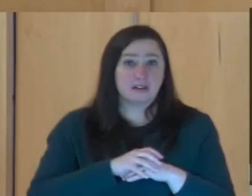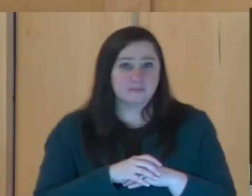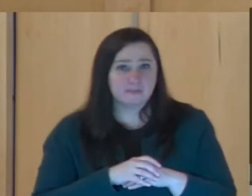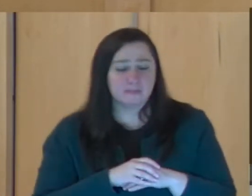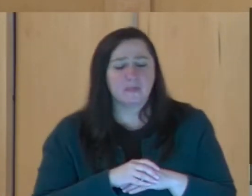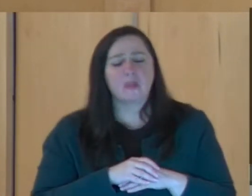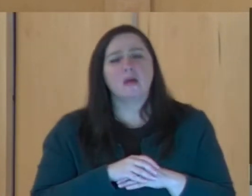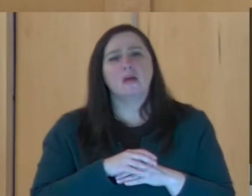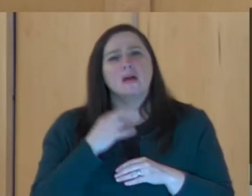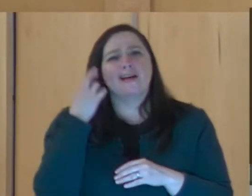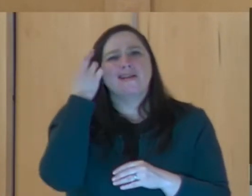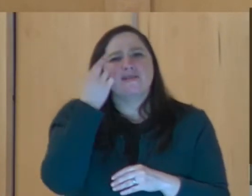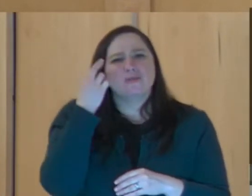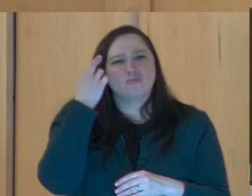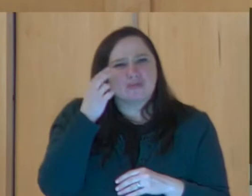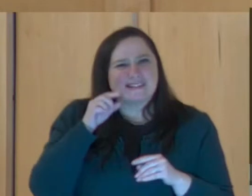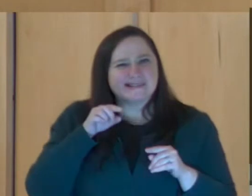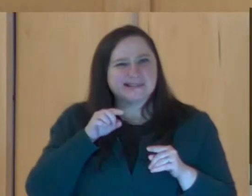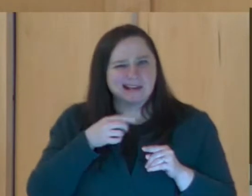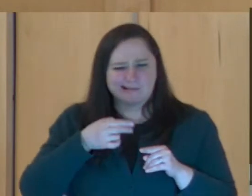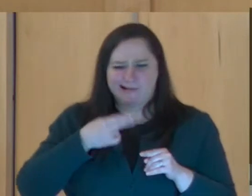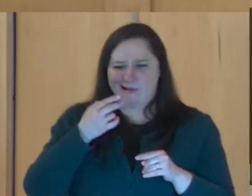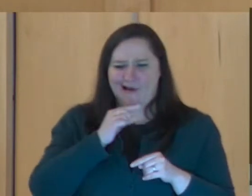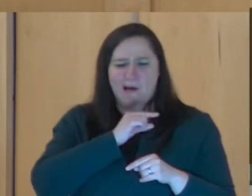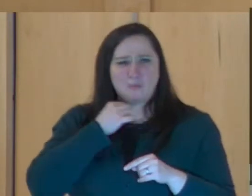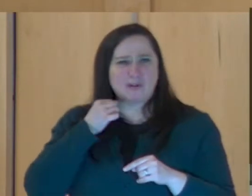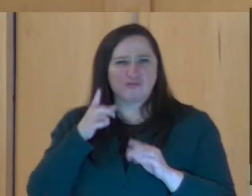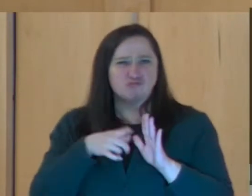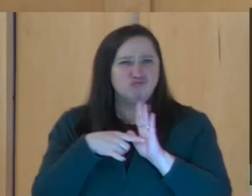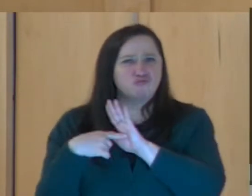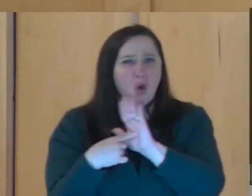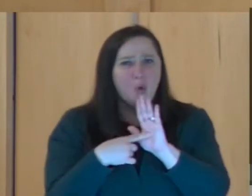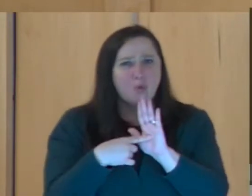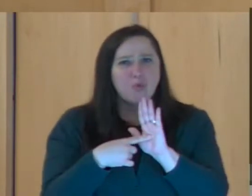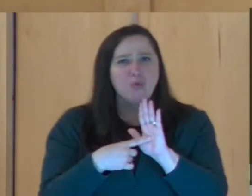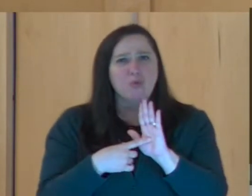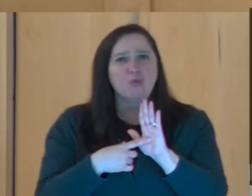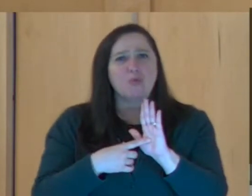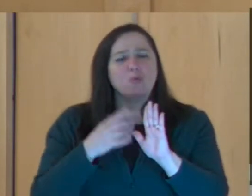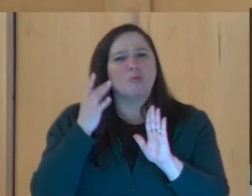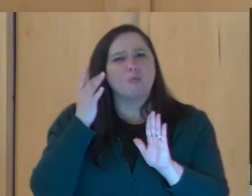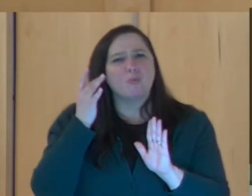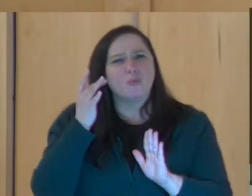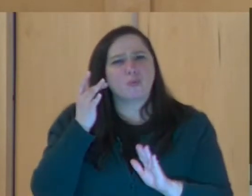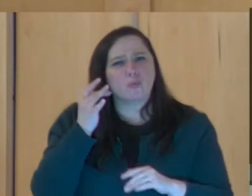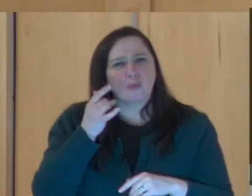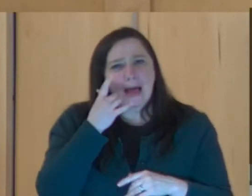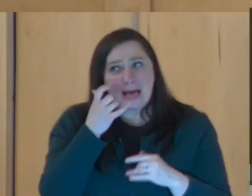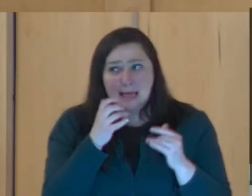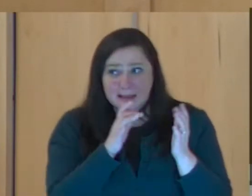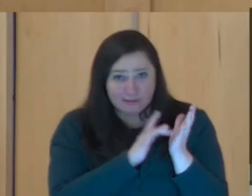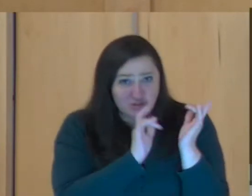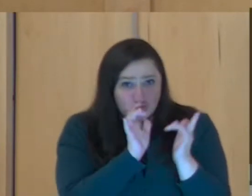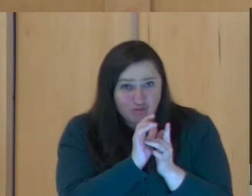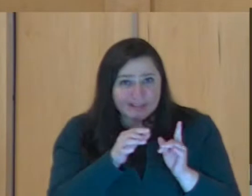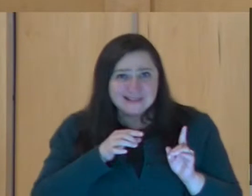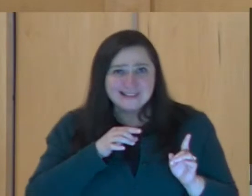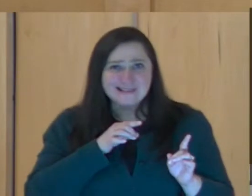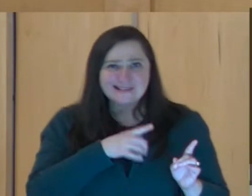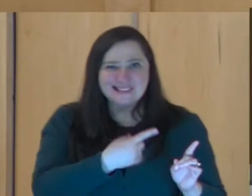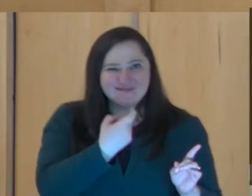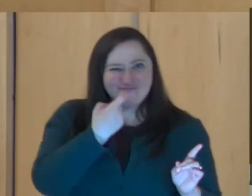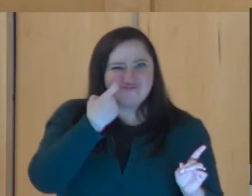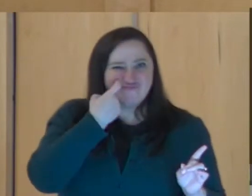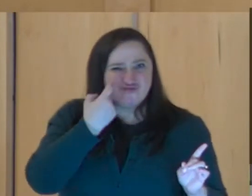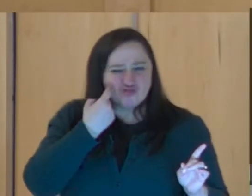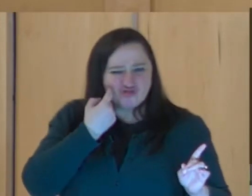And the reason that Caiaphas is showing that outward outrage is because Jesus has just said